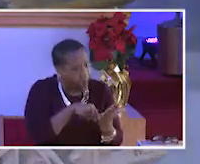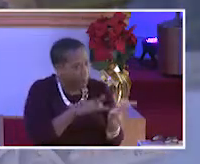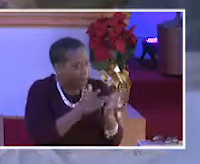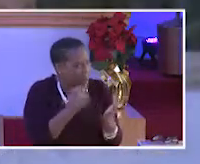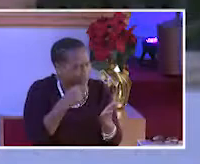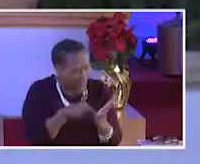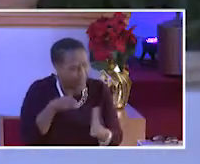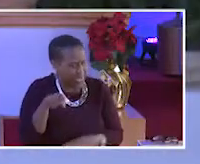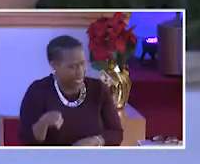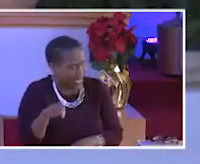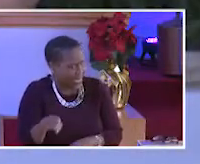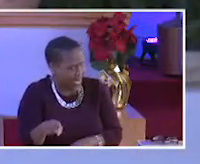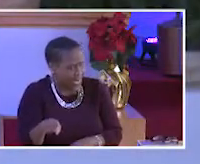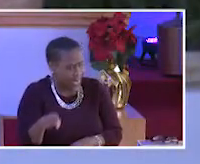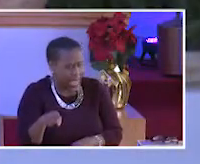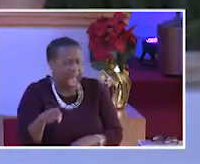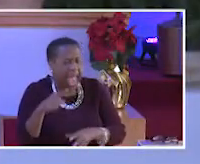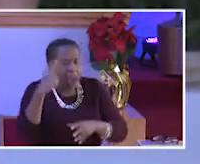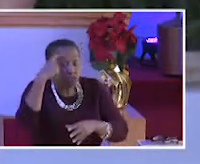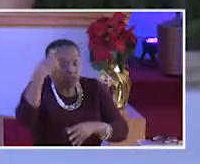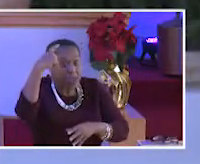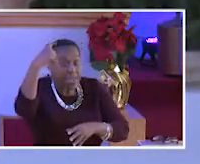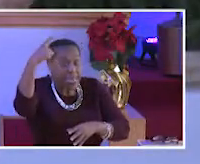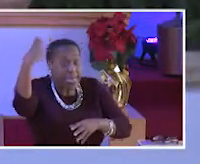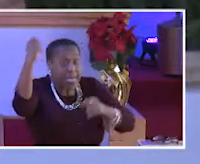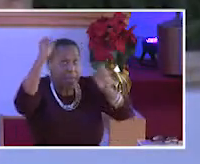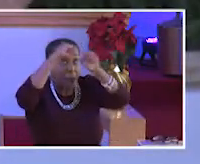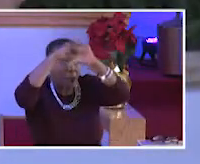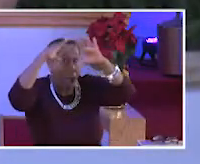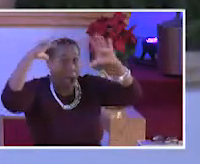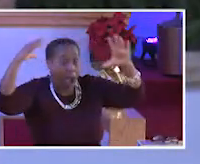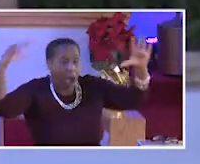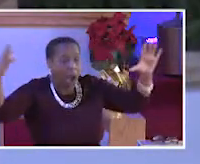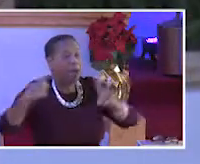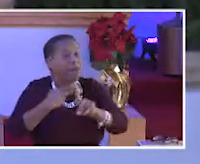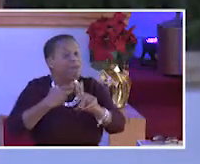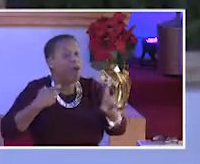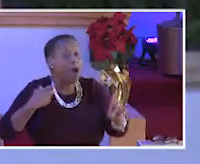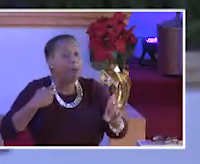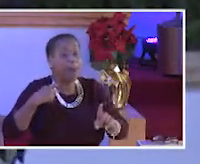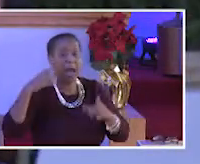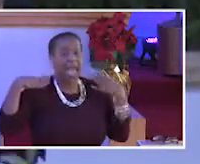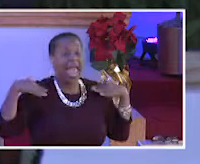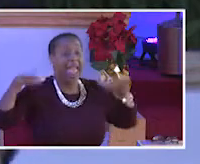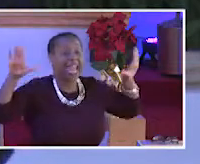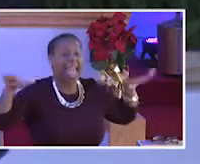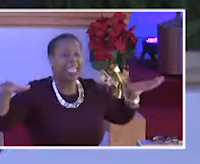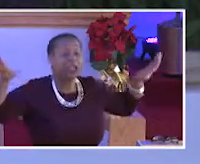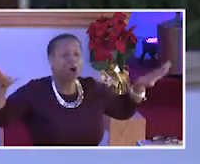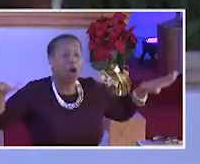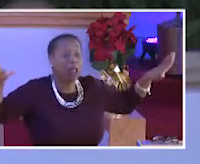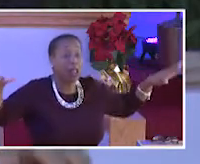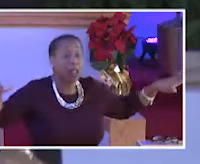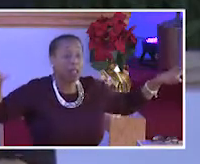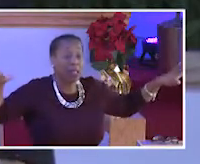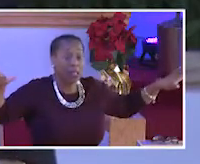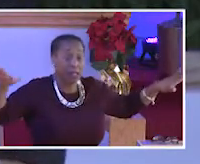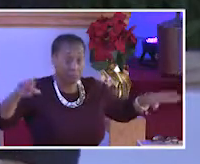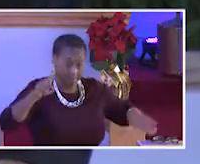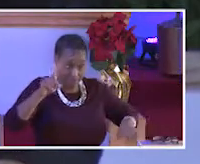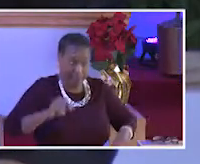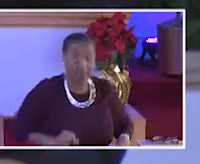he had a revelation, a visitation from an angelic messenger. Can I just